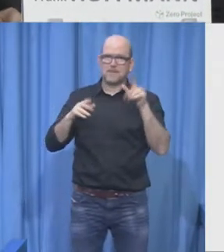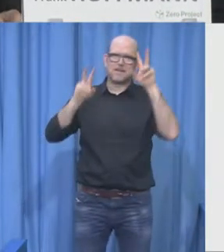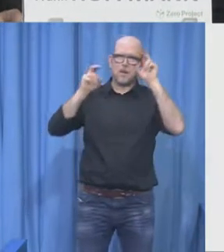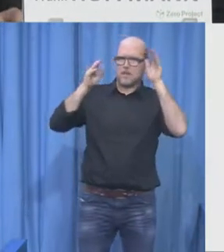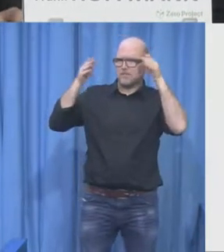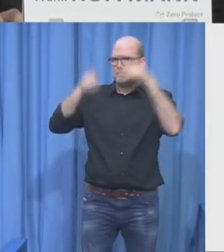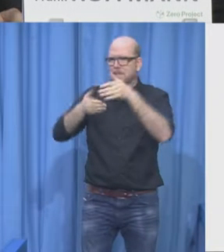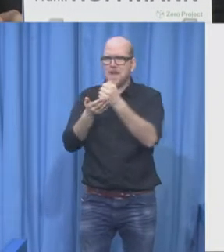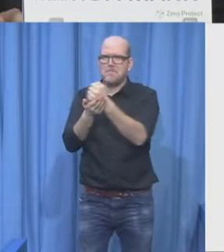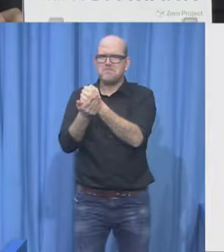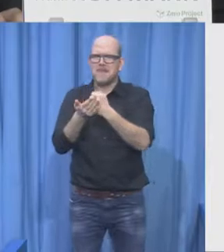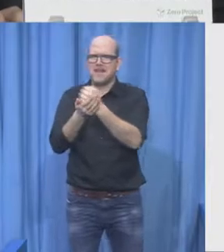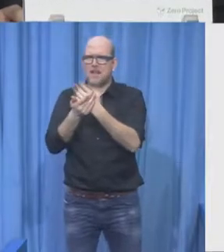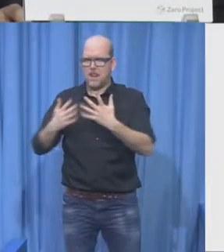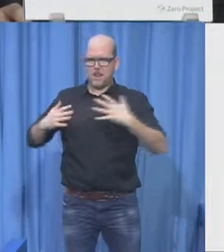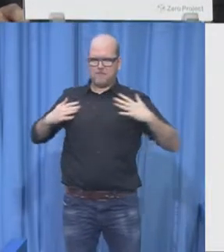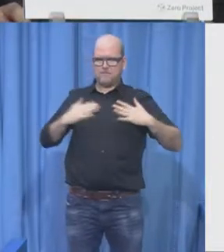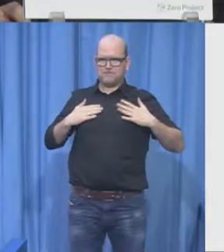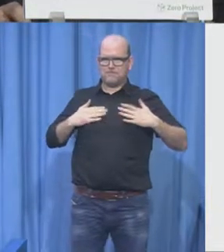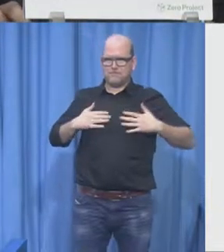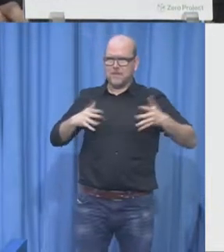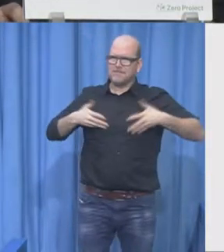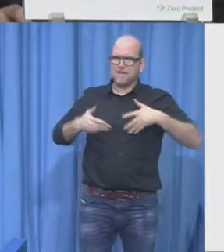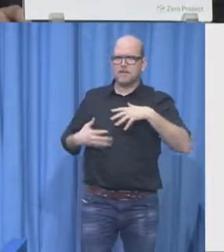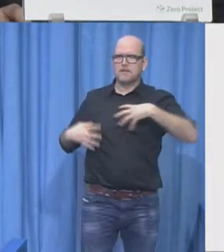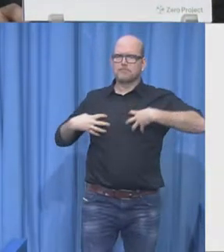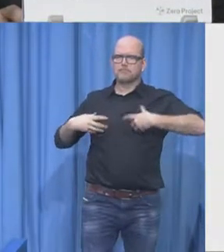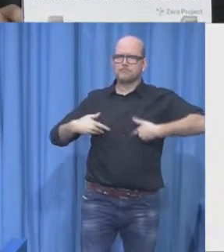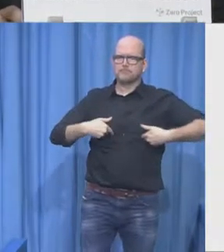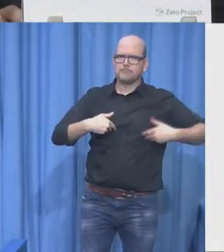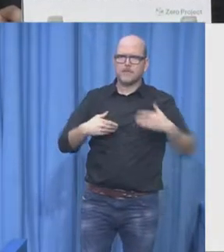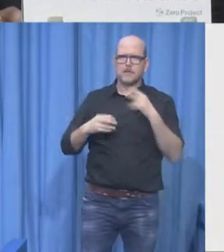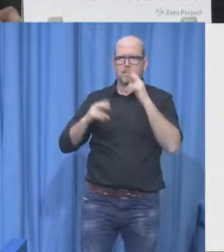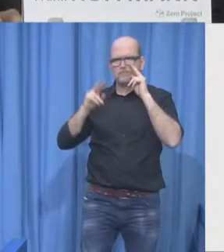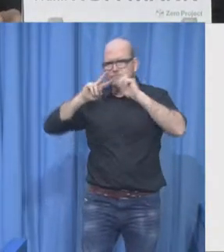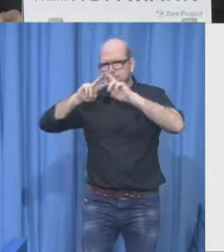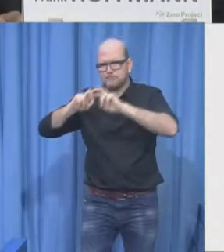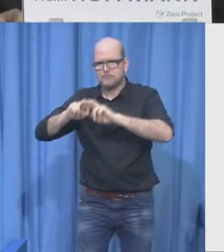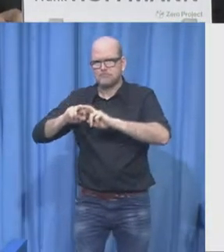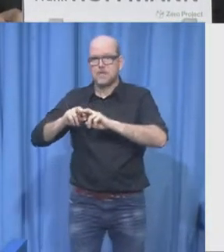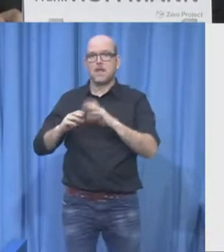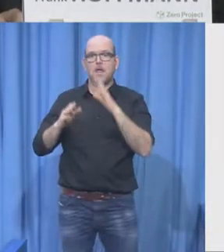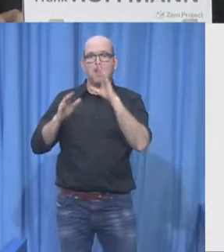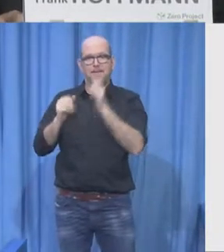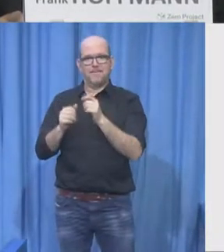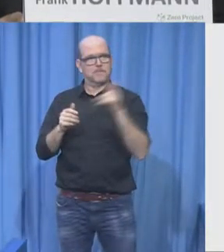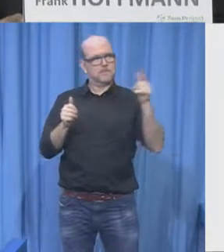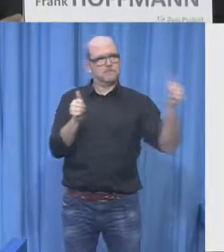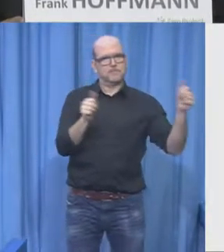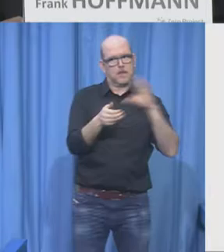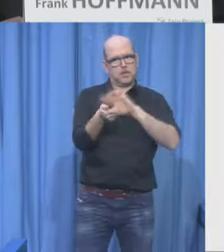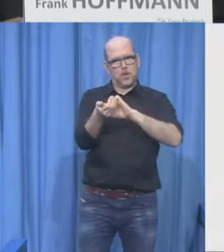giving assistance to medical doctors in the fight against breast cancer, performing